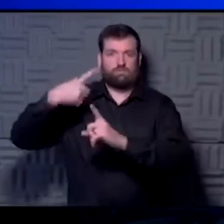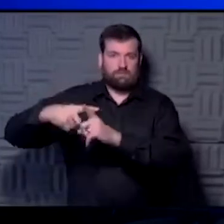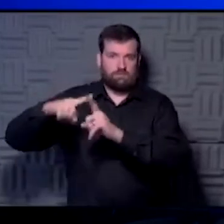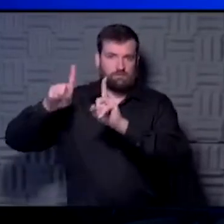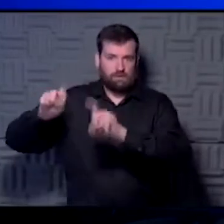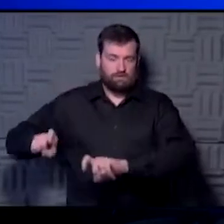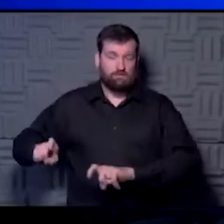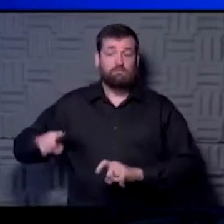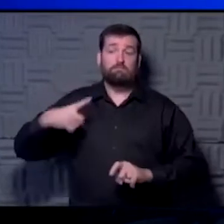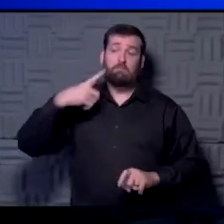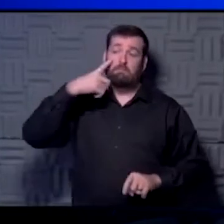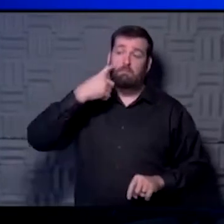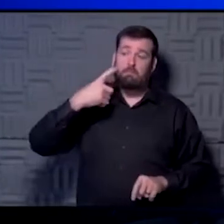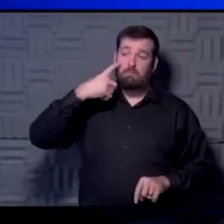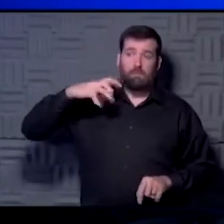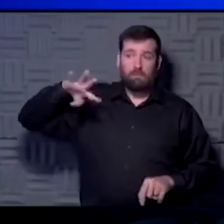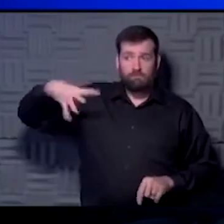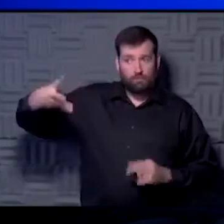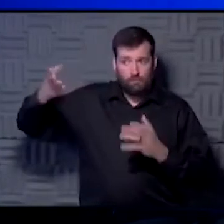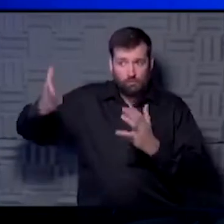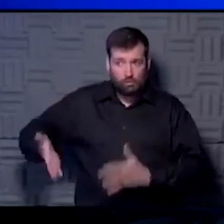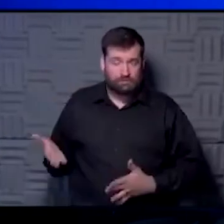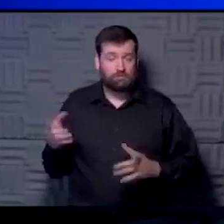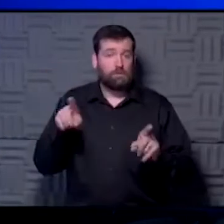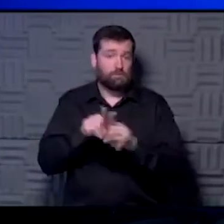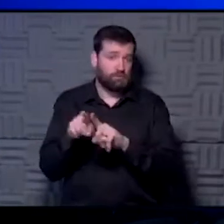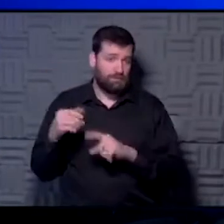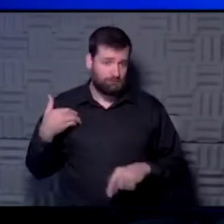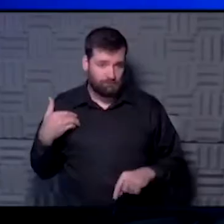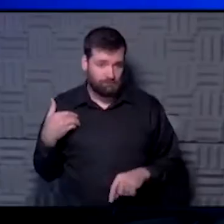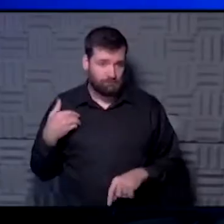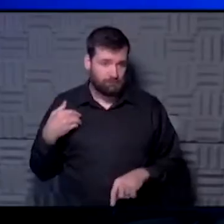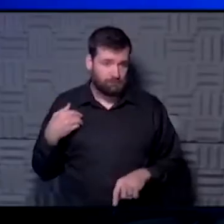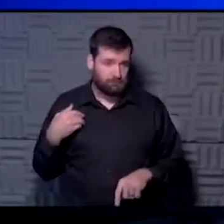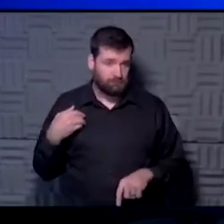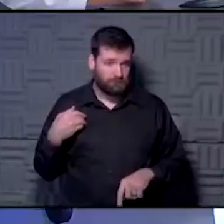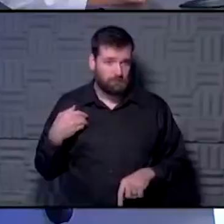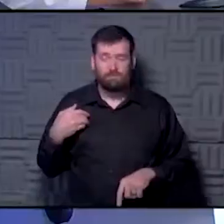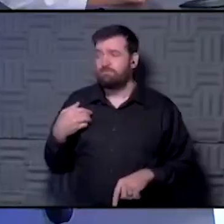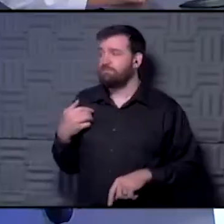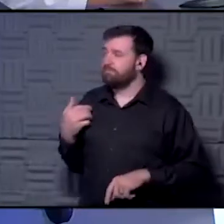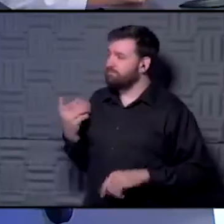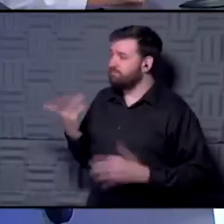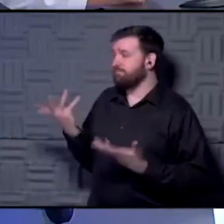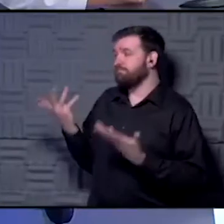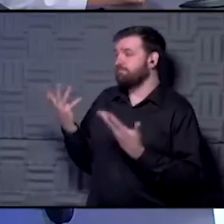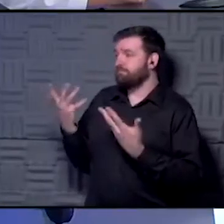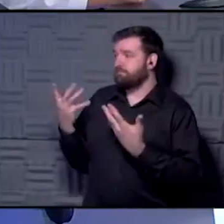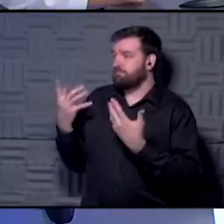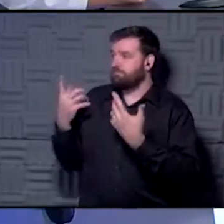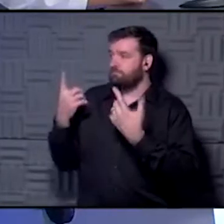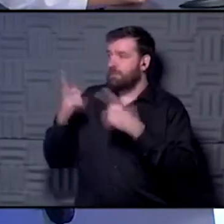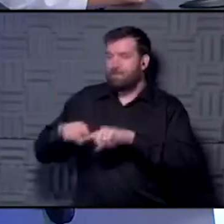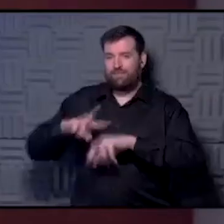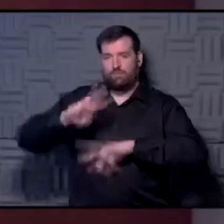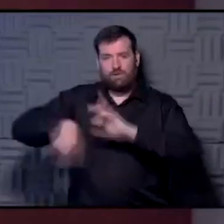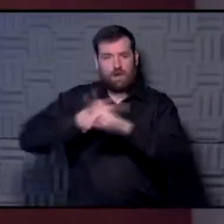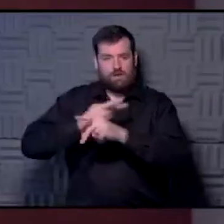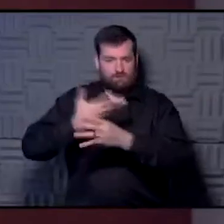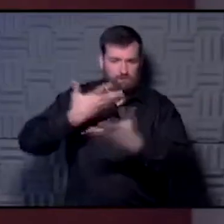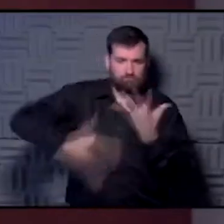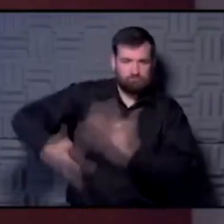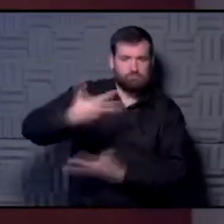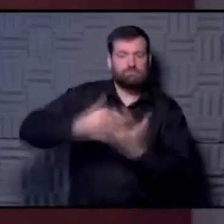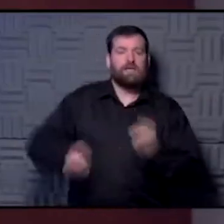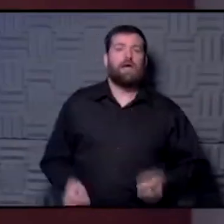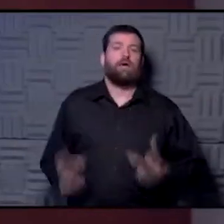it presumptive that the 4th person also has COVID? I mean, I think it's going to be dependent on the type of interactions,